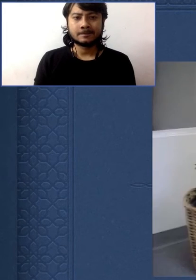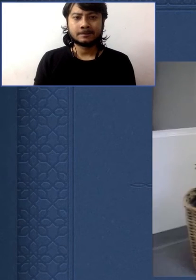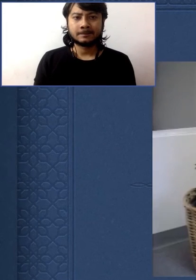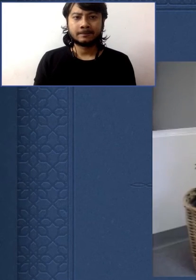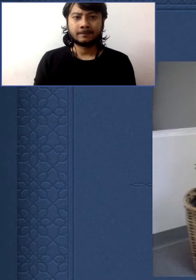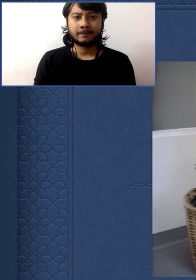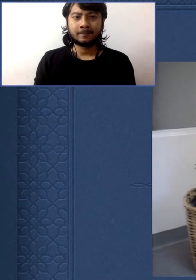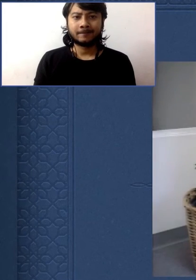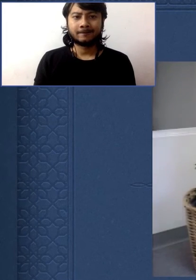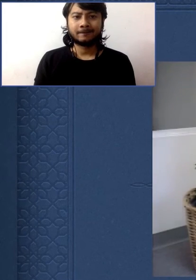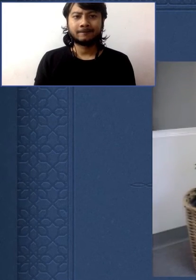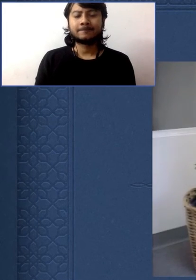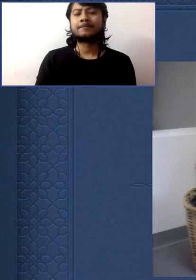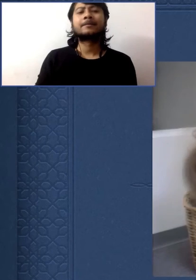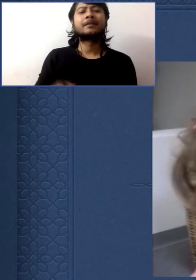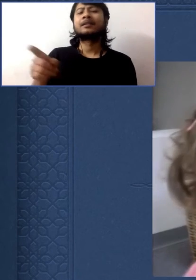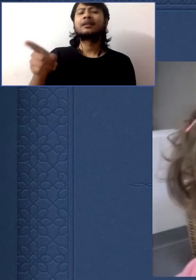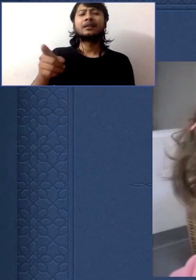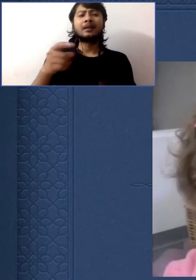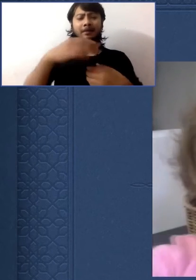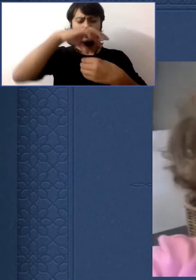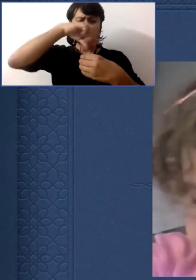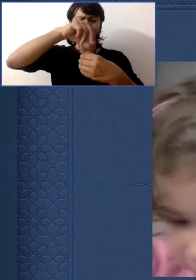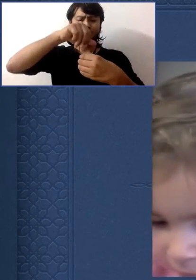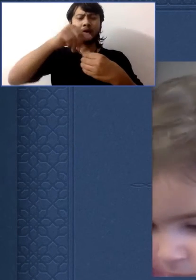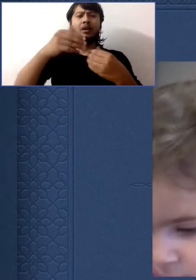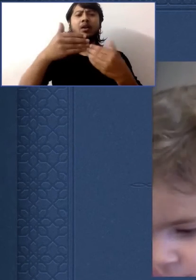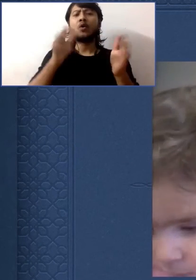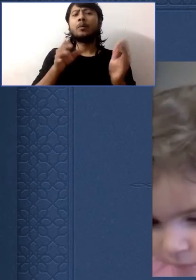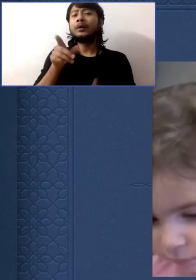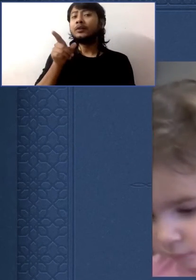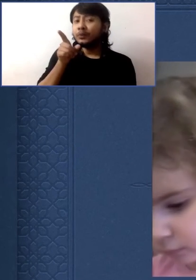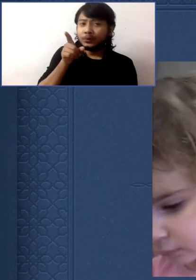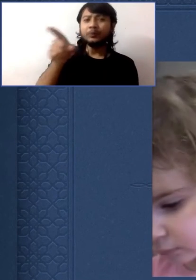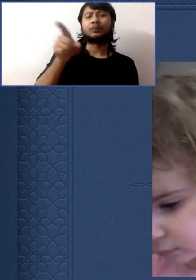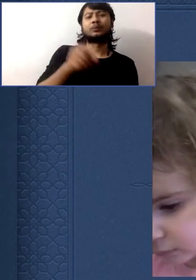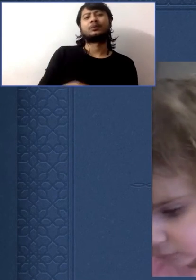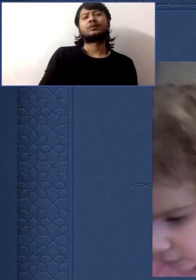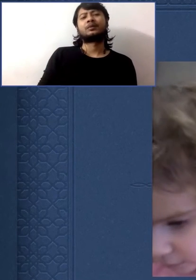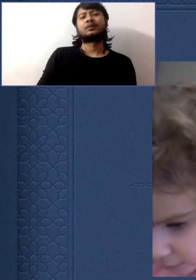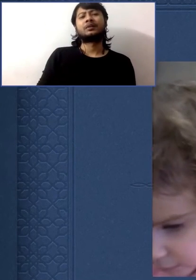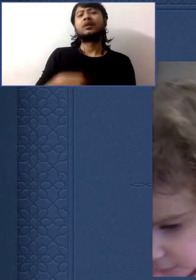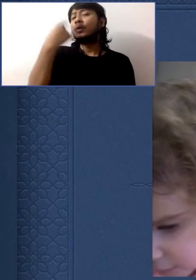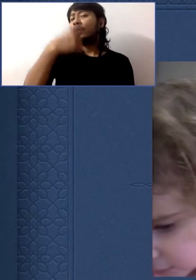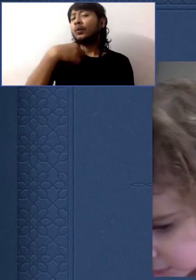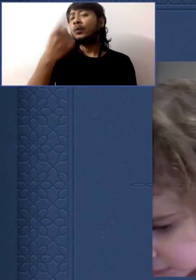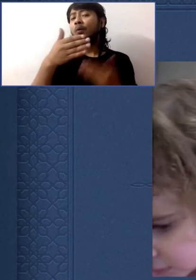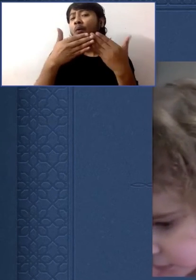Julia, who should open the bottle? You open it, Rob. You should open the bottle.